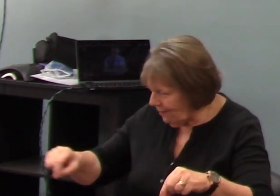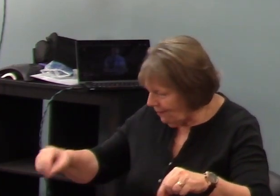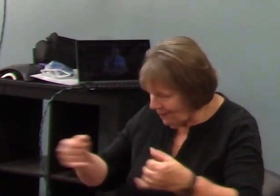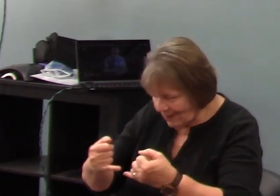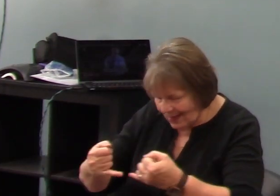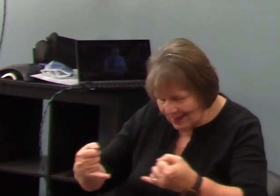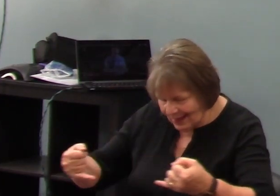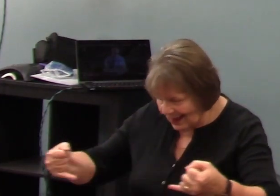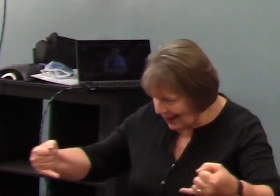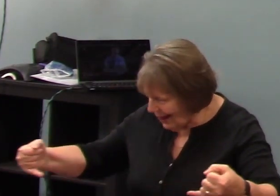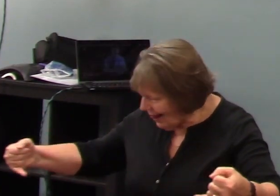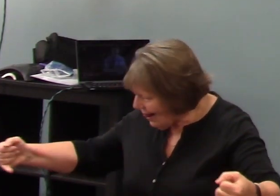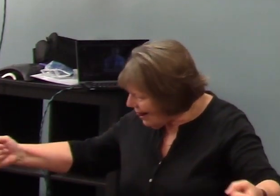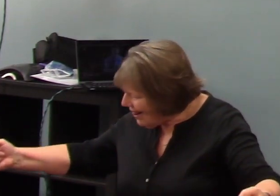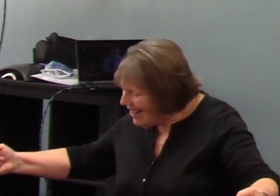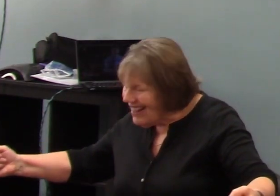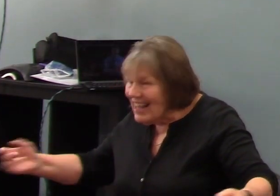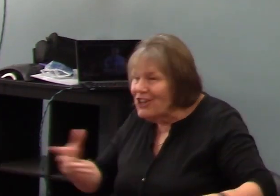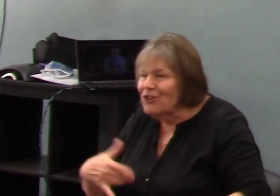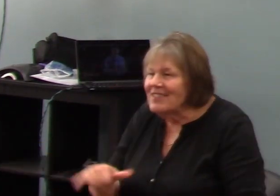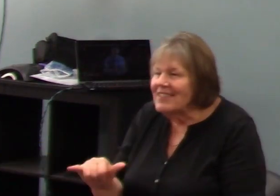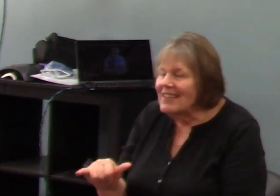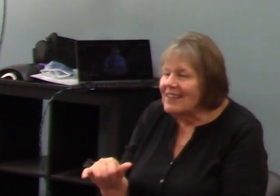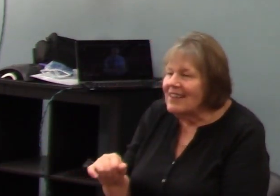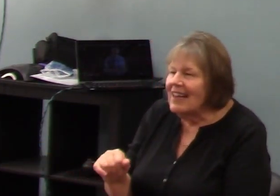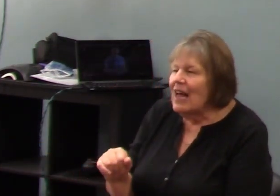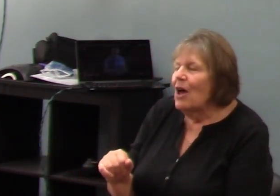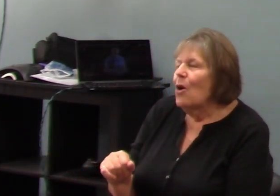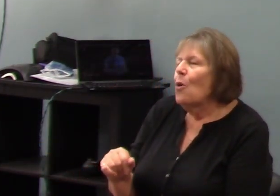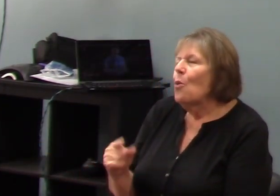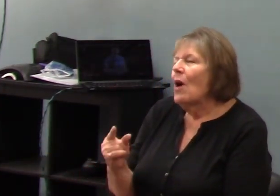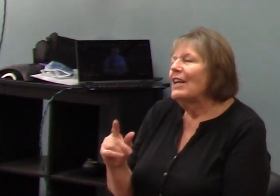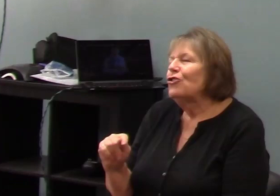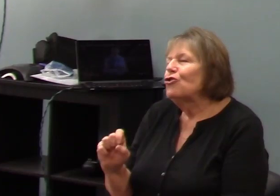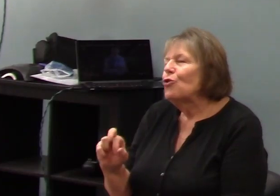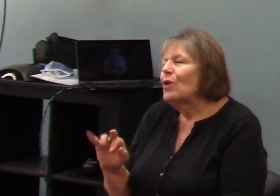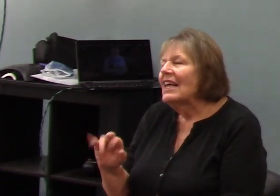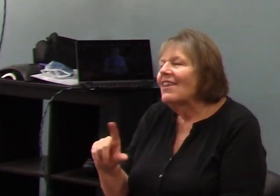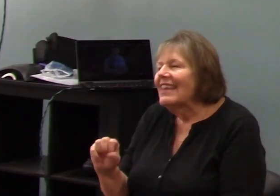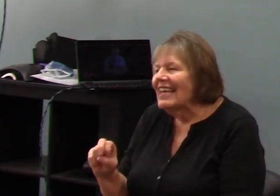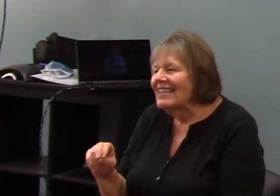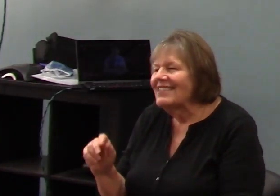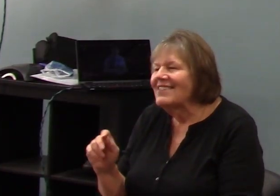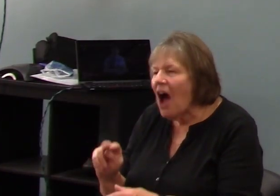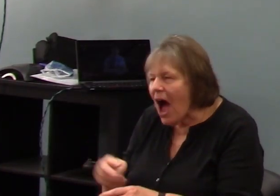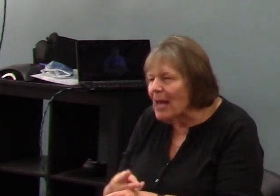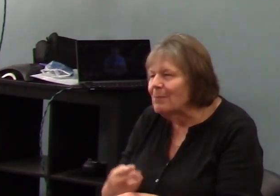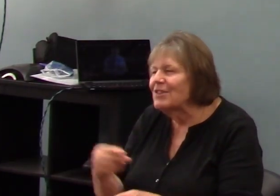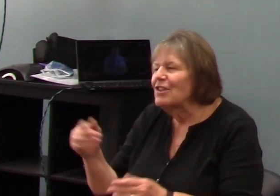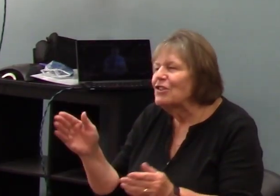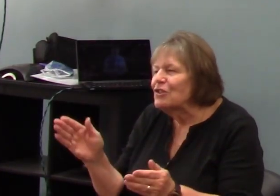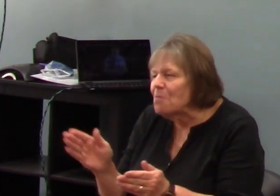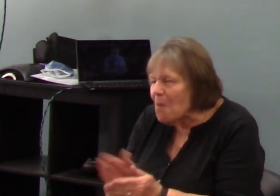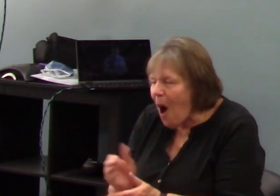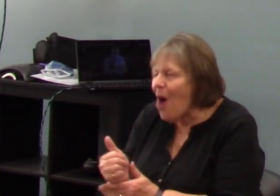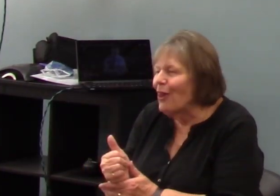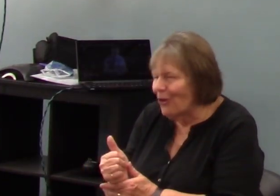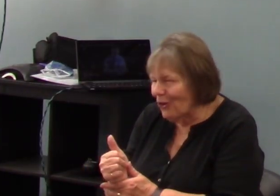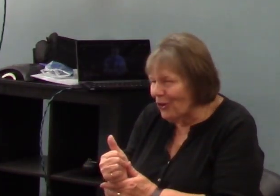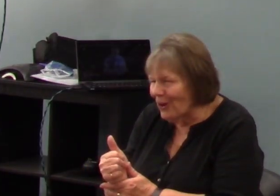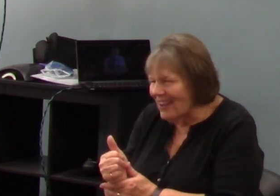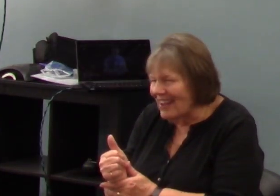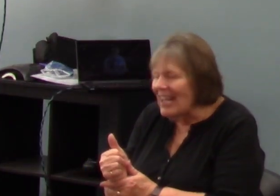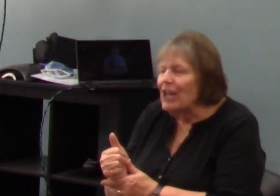you're still 1 trillion times smaller than what you would need for this. Essentially, you have, imagine that giant long line of